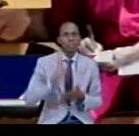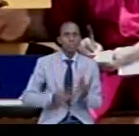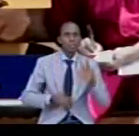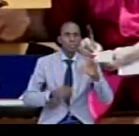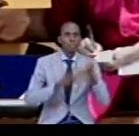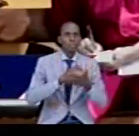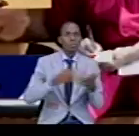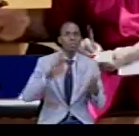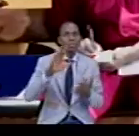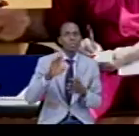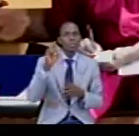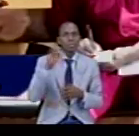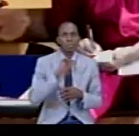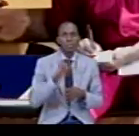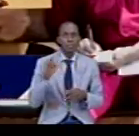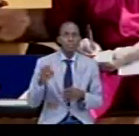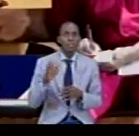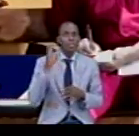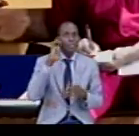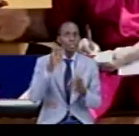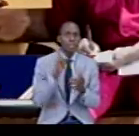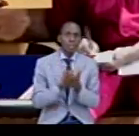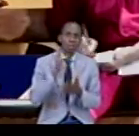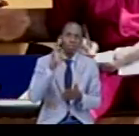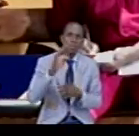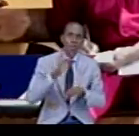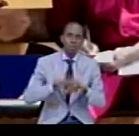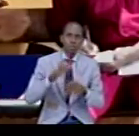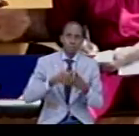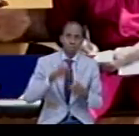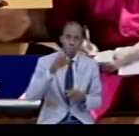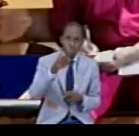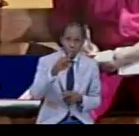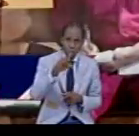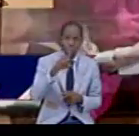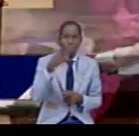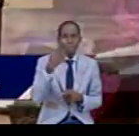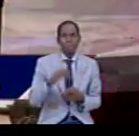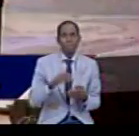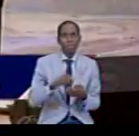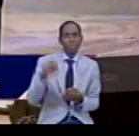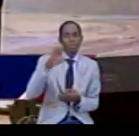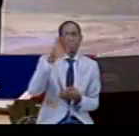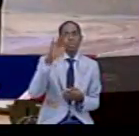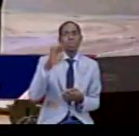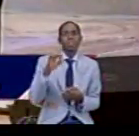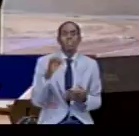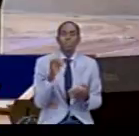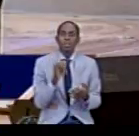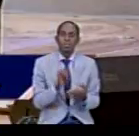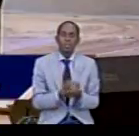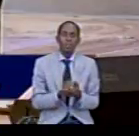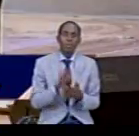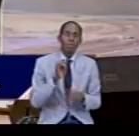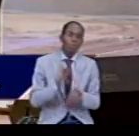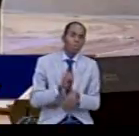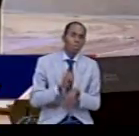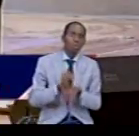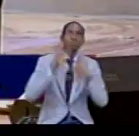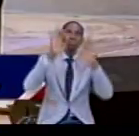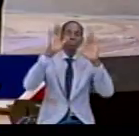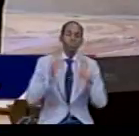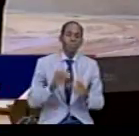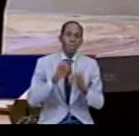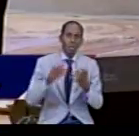that Ministries to you the spirit and walketh miracles among